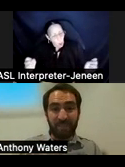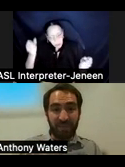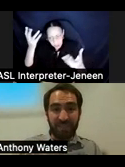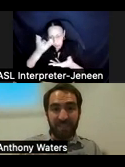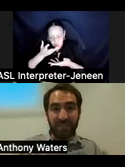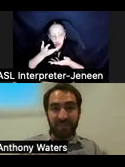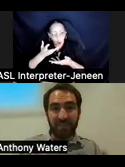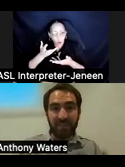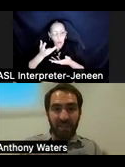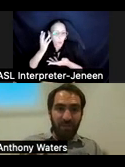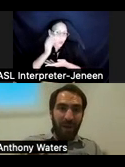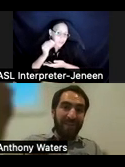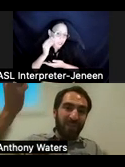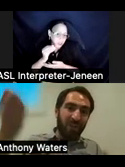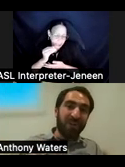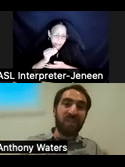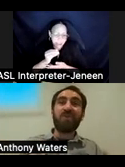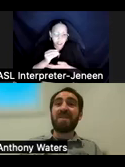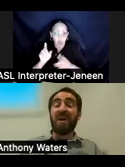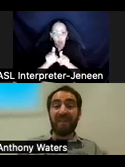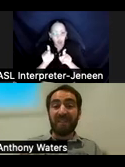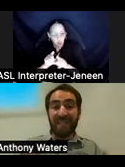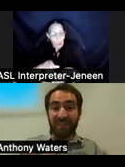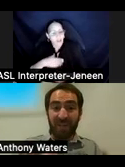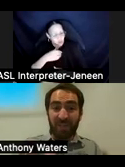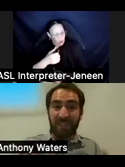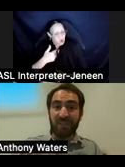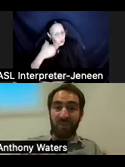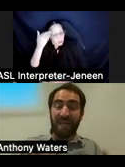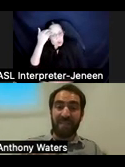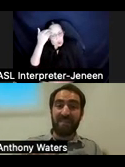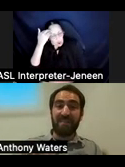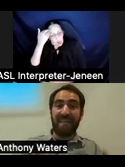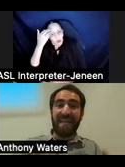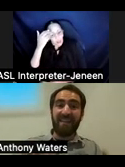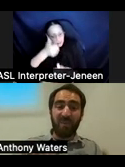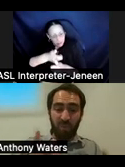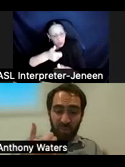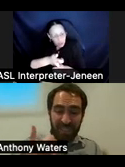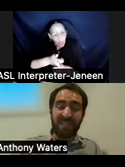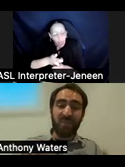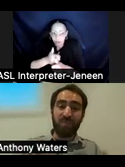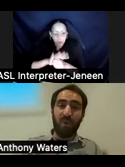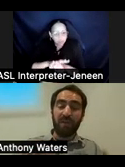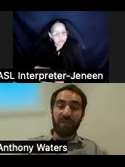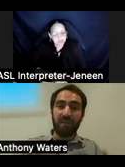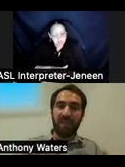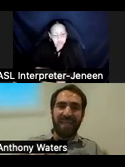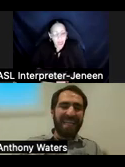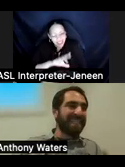they're experiencing, for having the courage to acknowledge that they're under distress and need